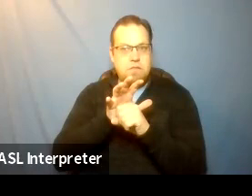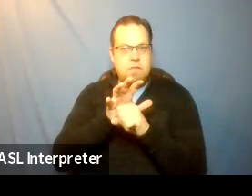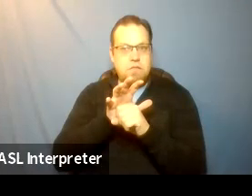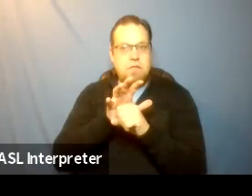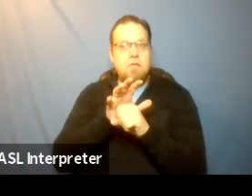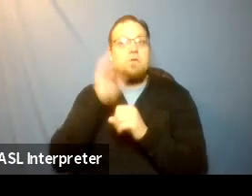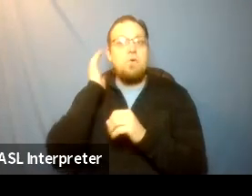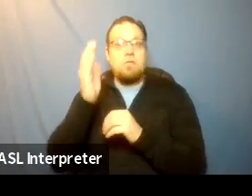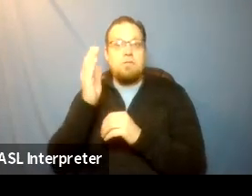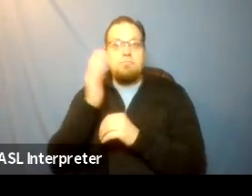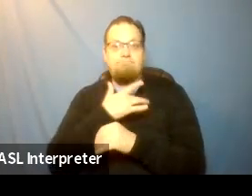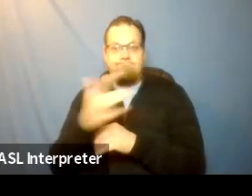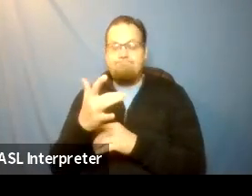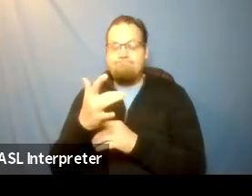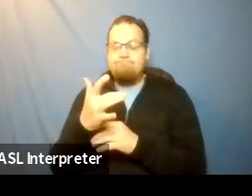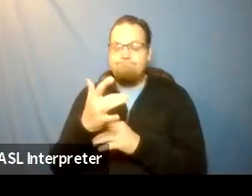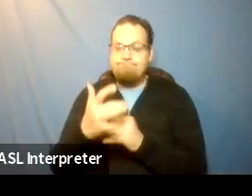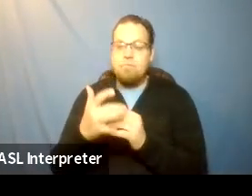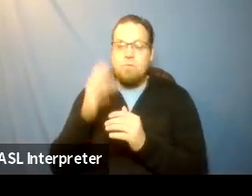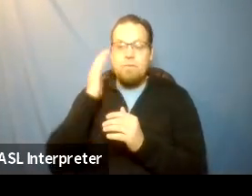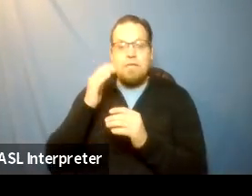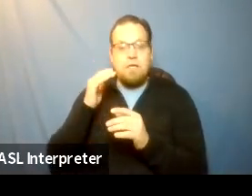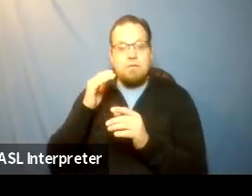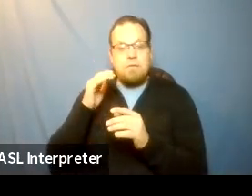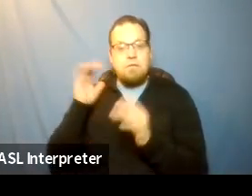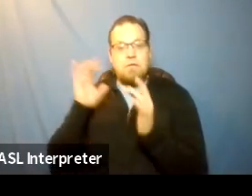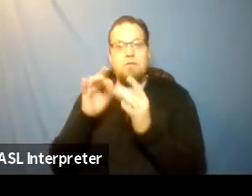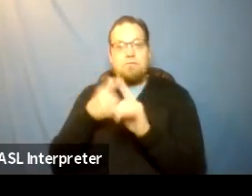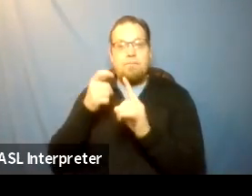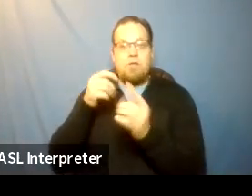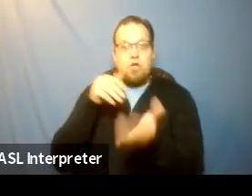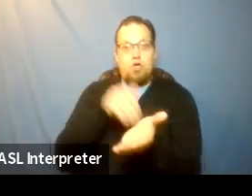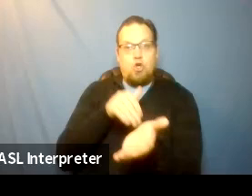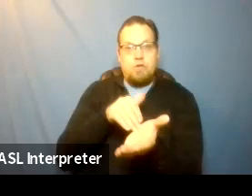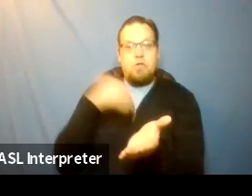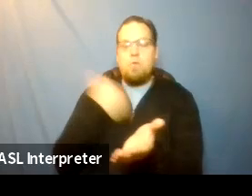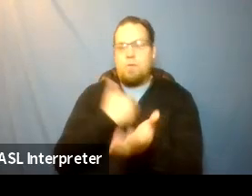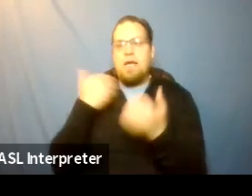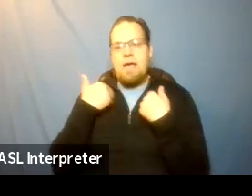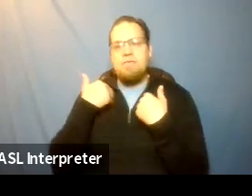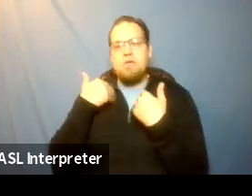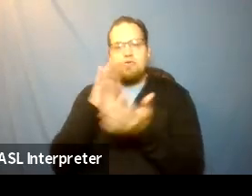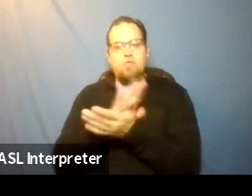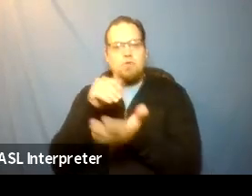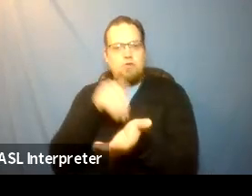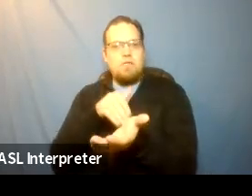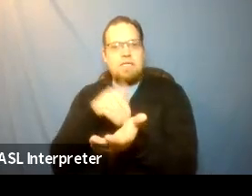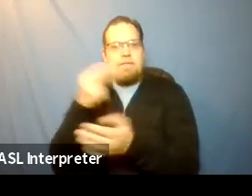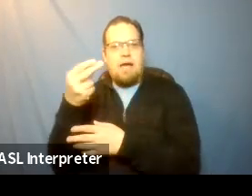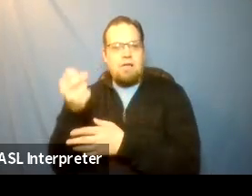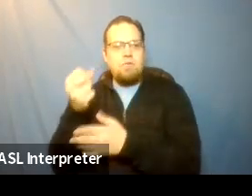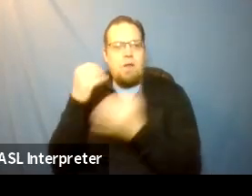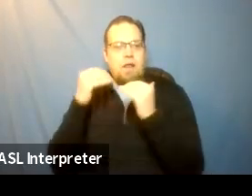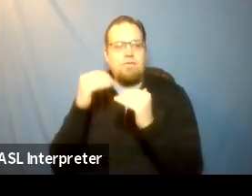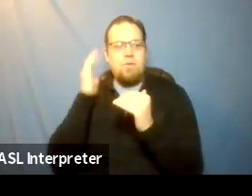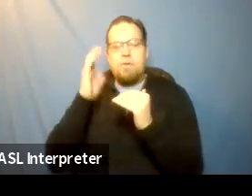They will most likely be contacted by the school nurse at the high school level. We have a school nurse for each high school. So they will do the